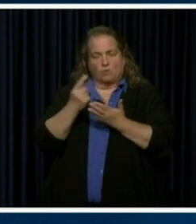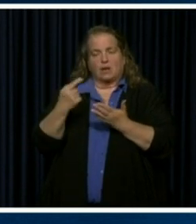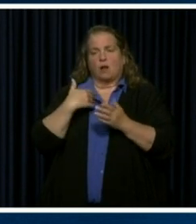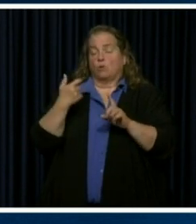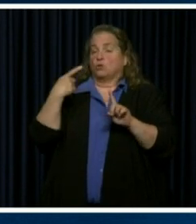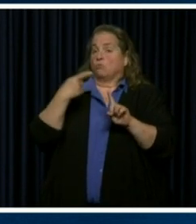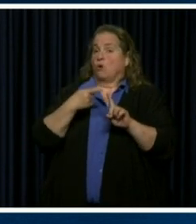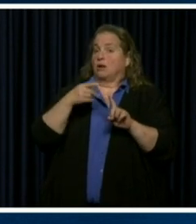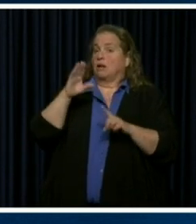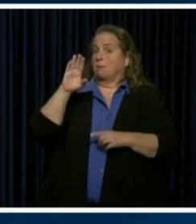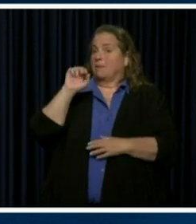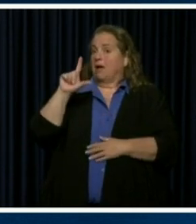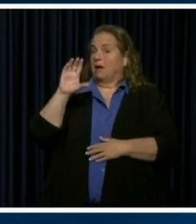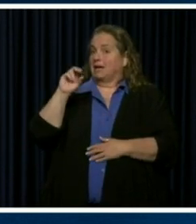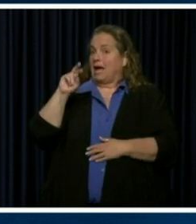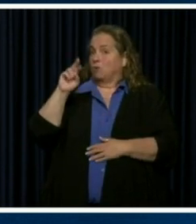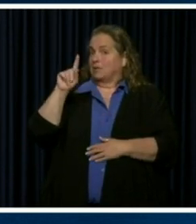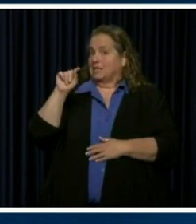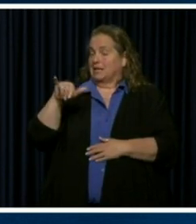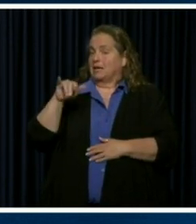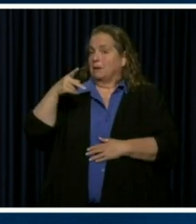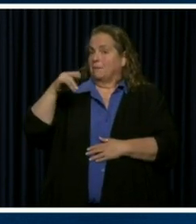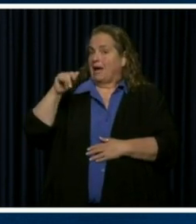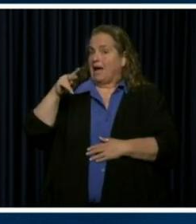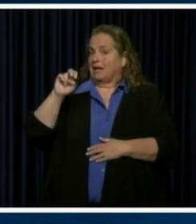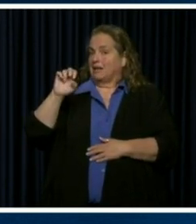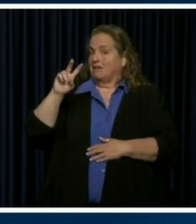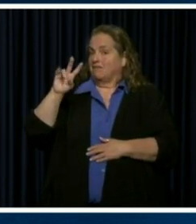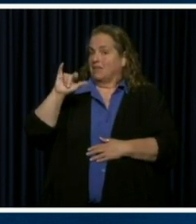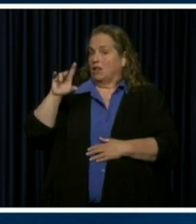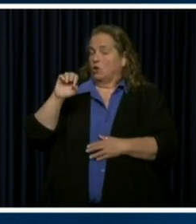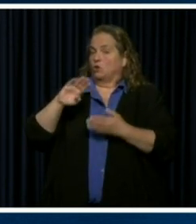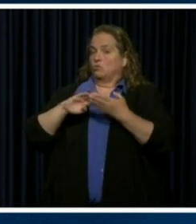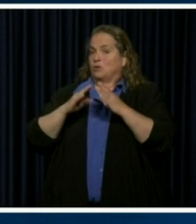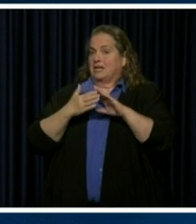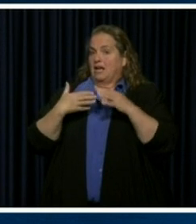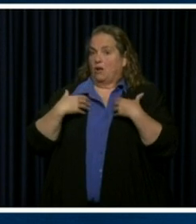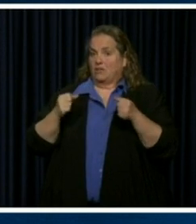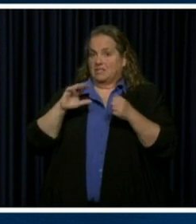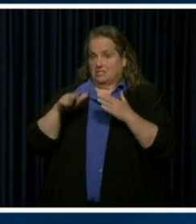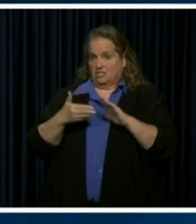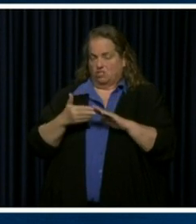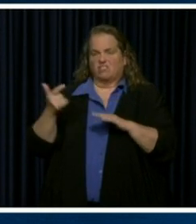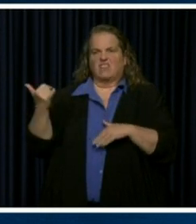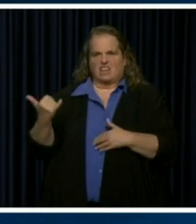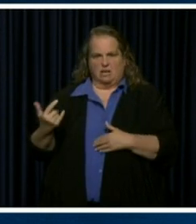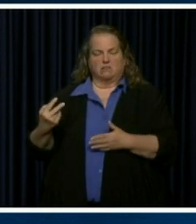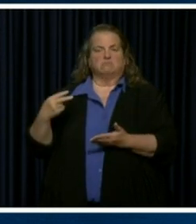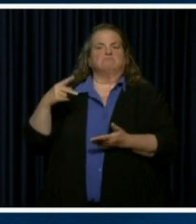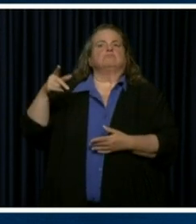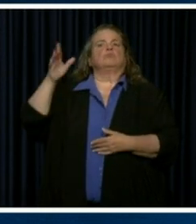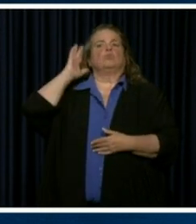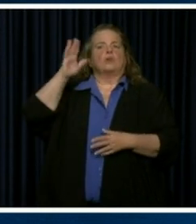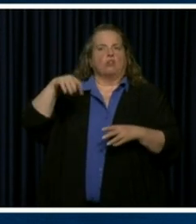point out Bell County, Pineville Community Health Center, stepping up and now